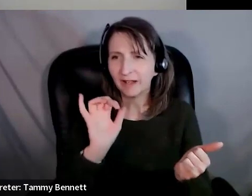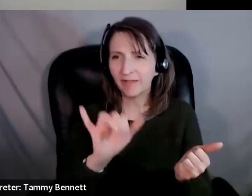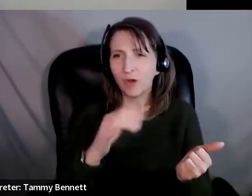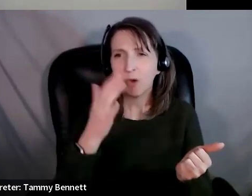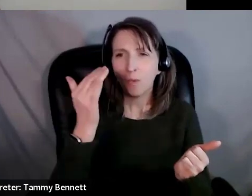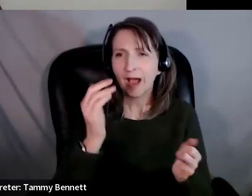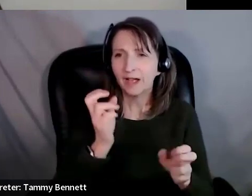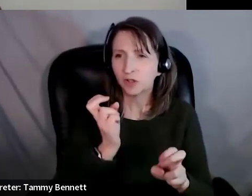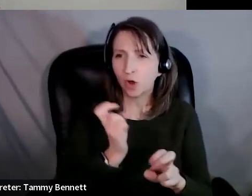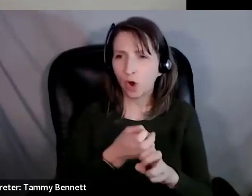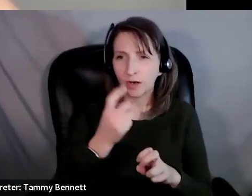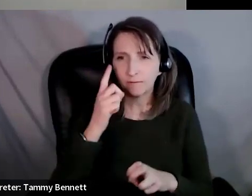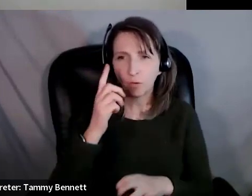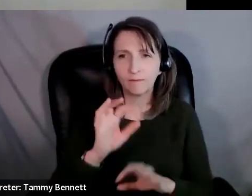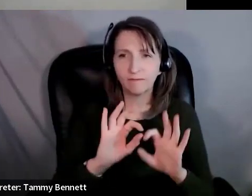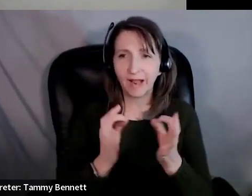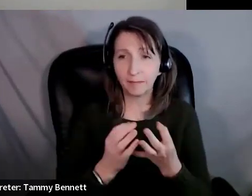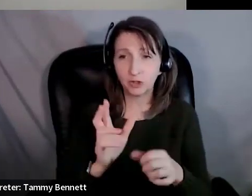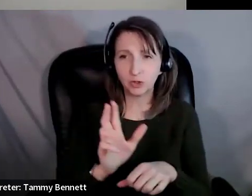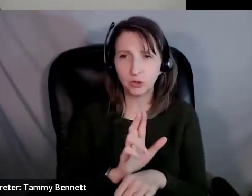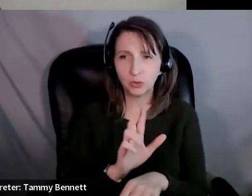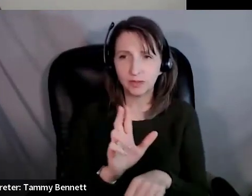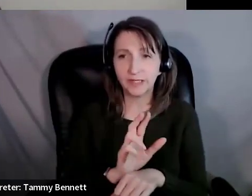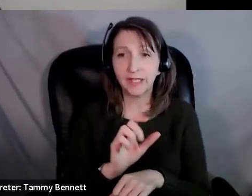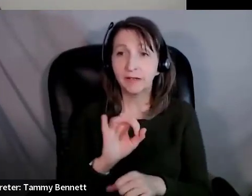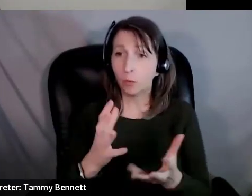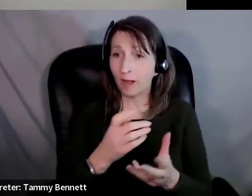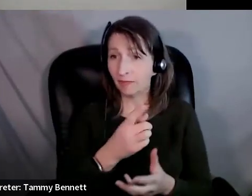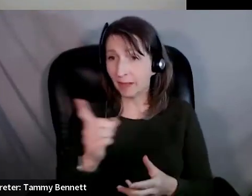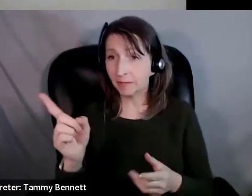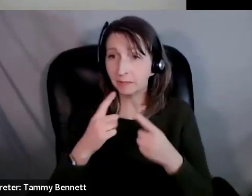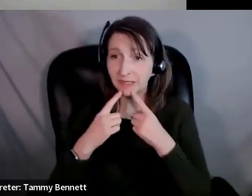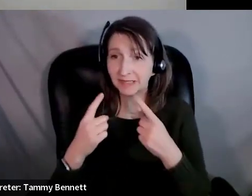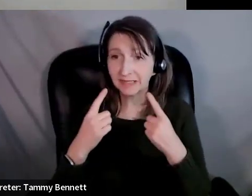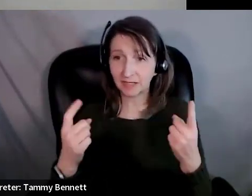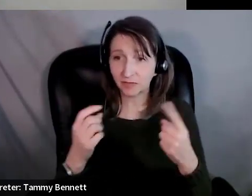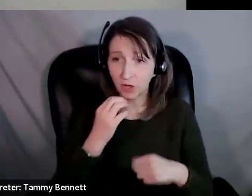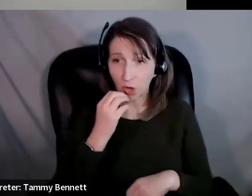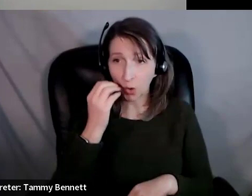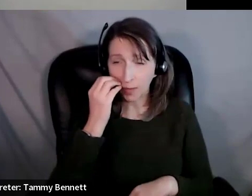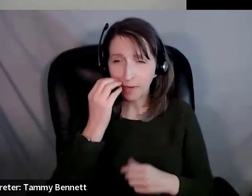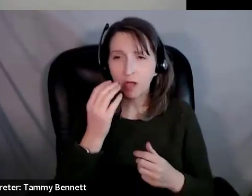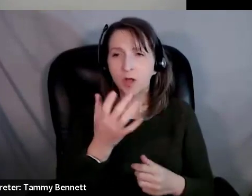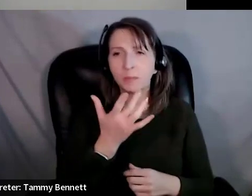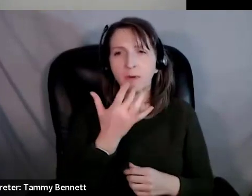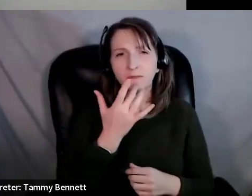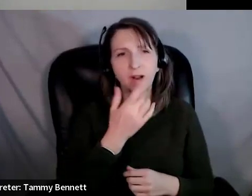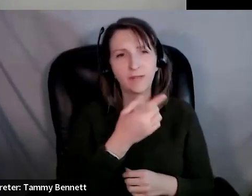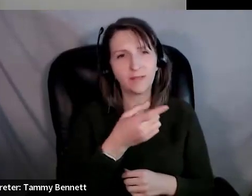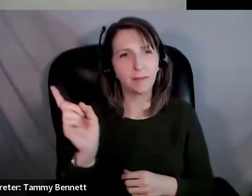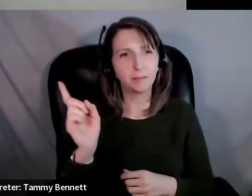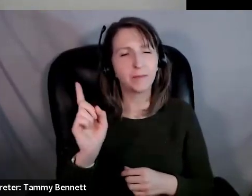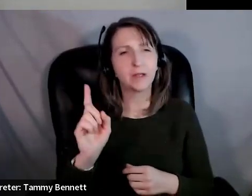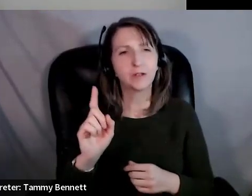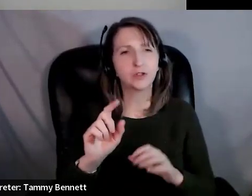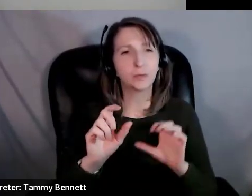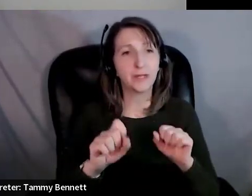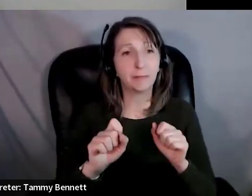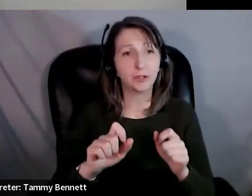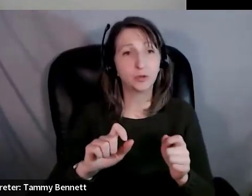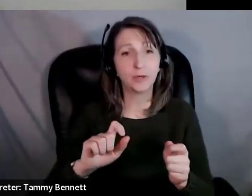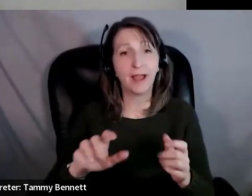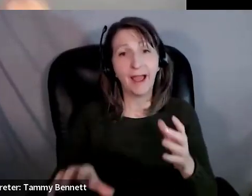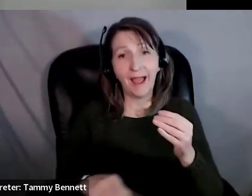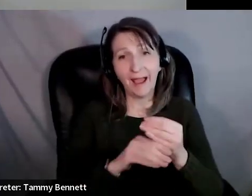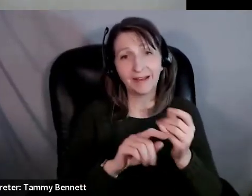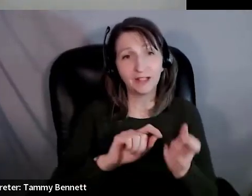harder for families to use. And if we want them to be successful at home, we want to set up expectations of that. They are going to be able to add and change buttons and that